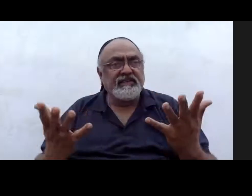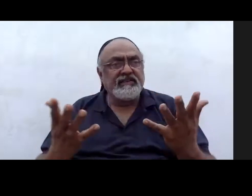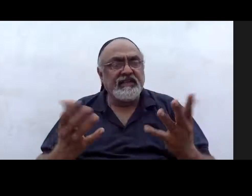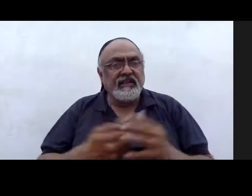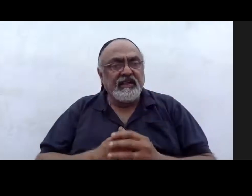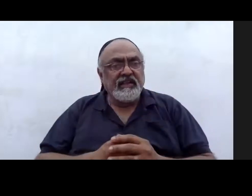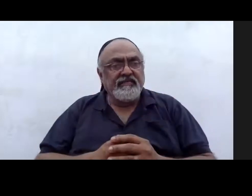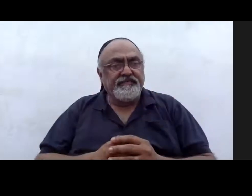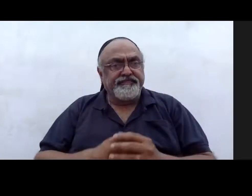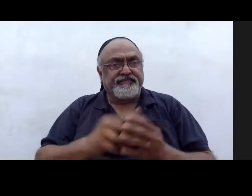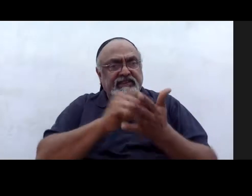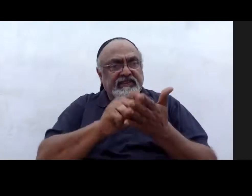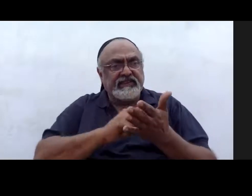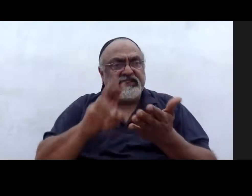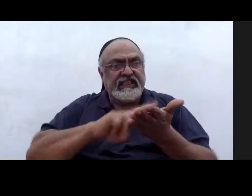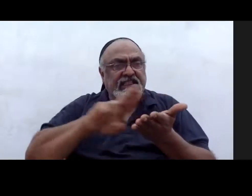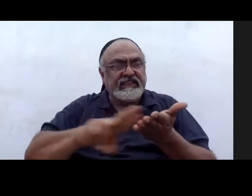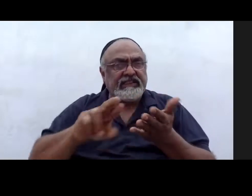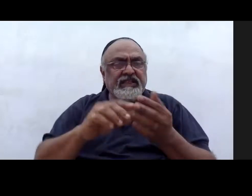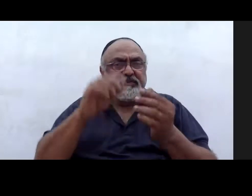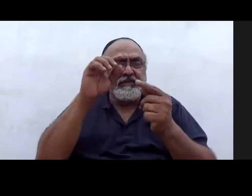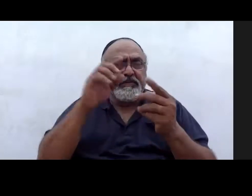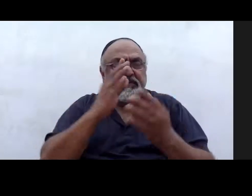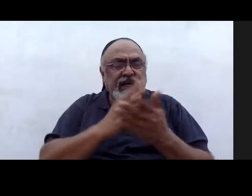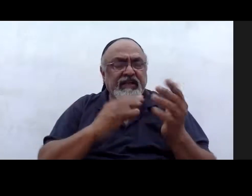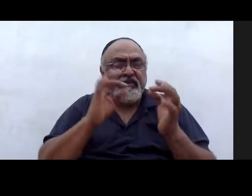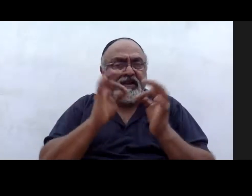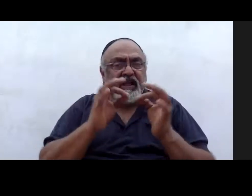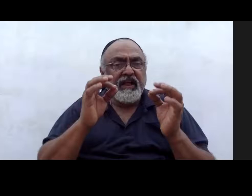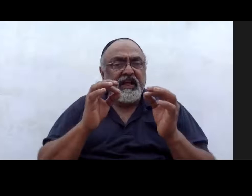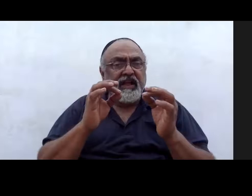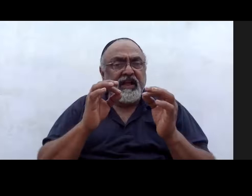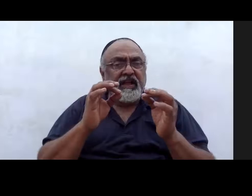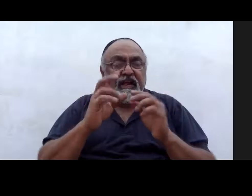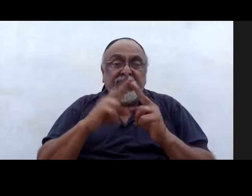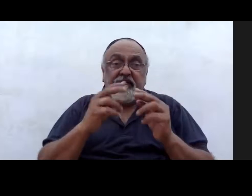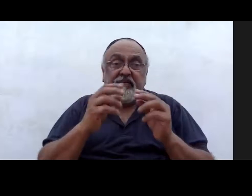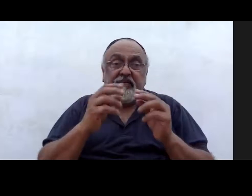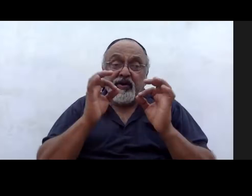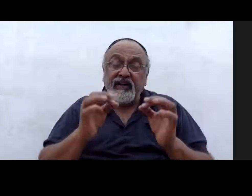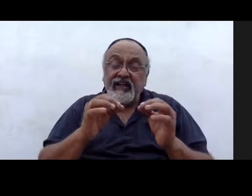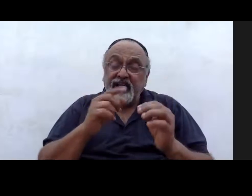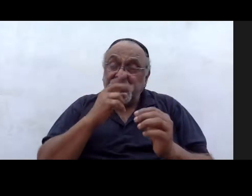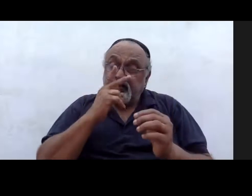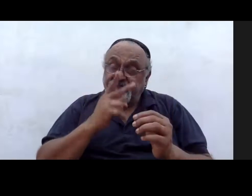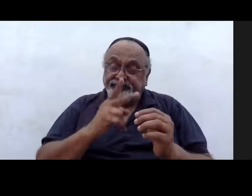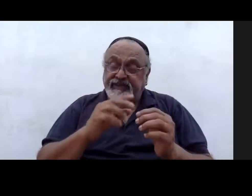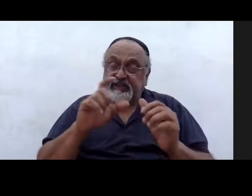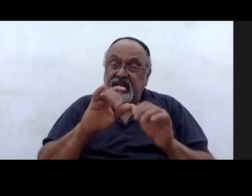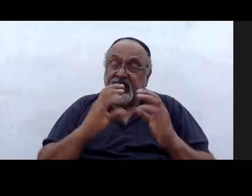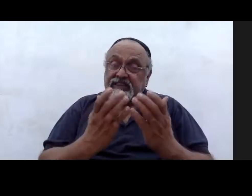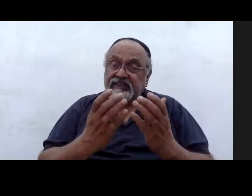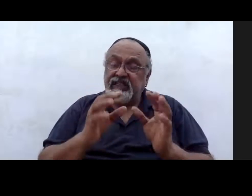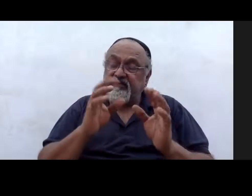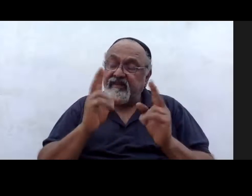the writing part and research part is a little bit crucial for the ongoing course. So if you guys